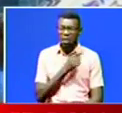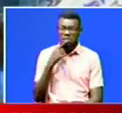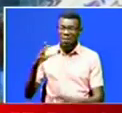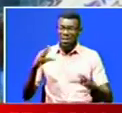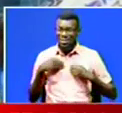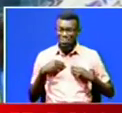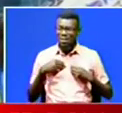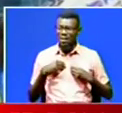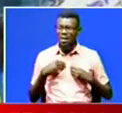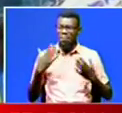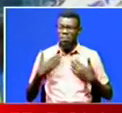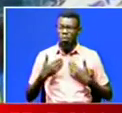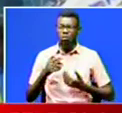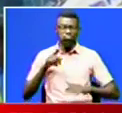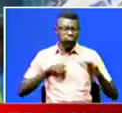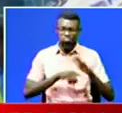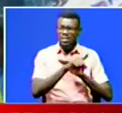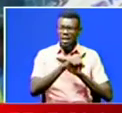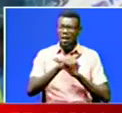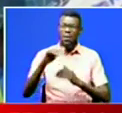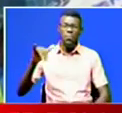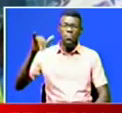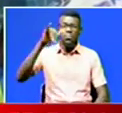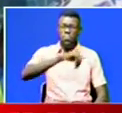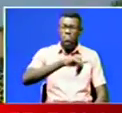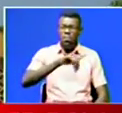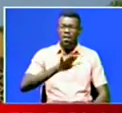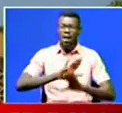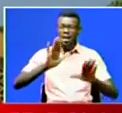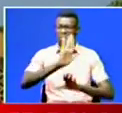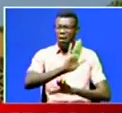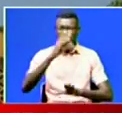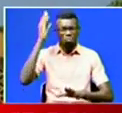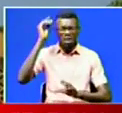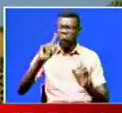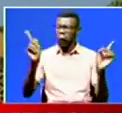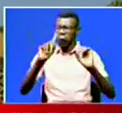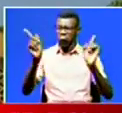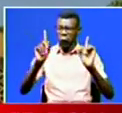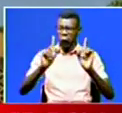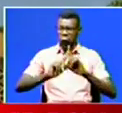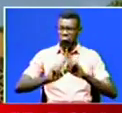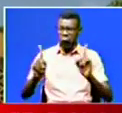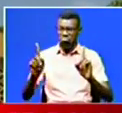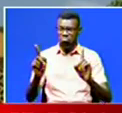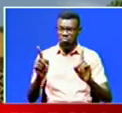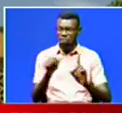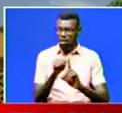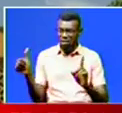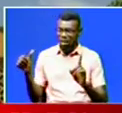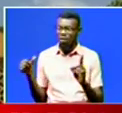accept any encroachment of its air, sea, and land borders. But in another fight back from